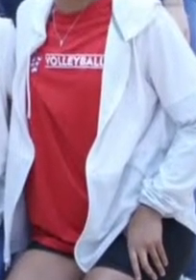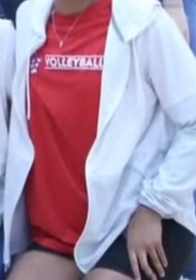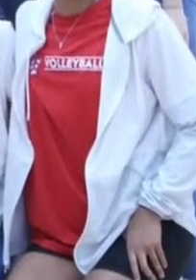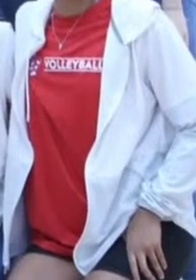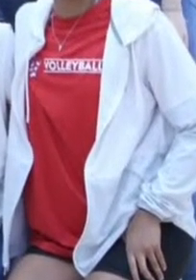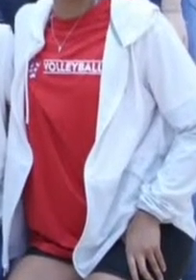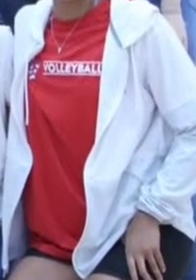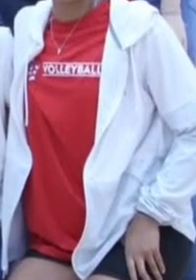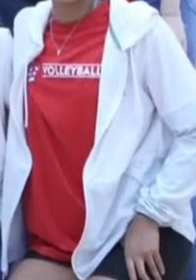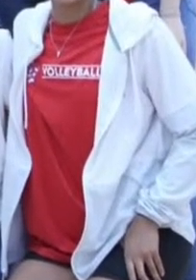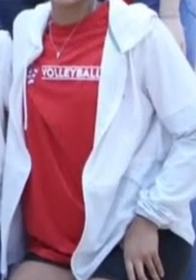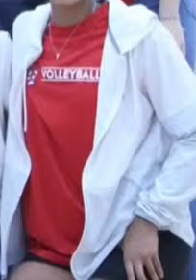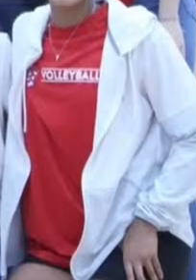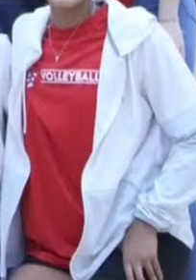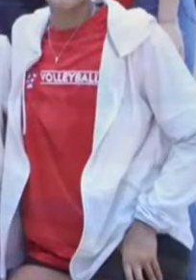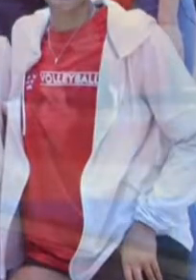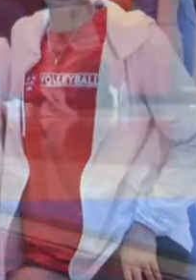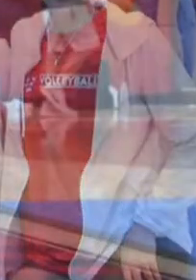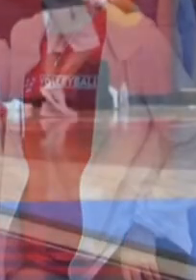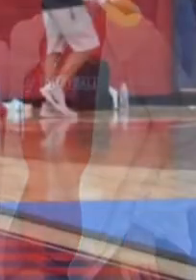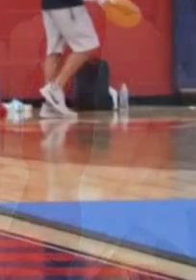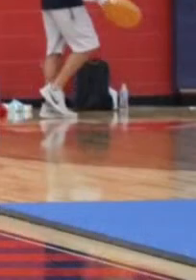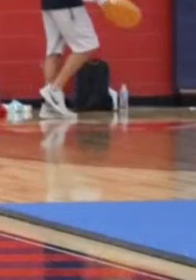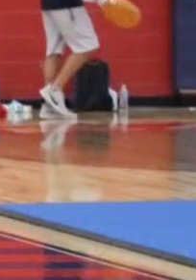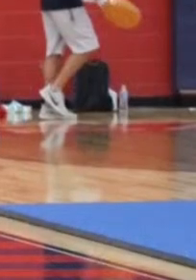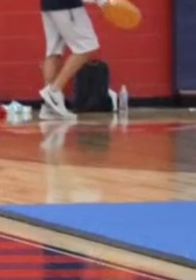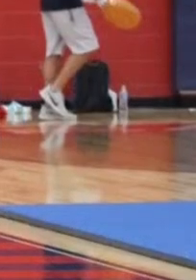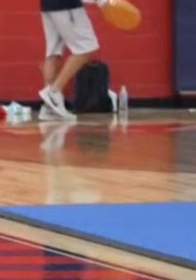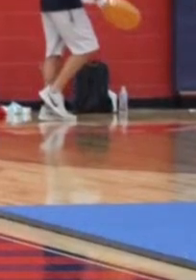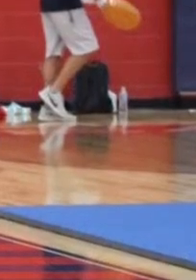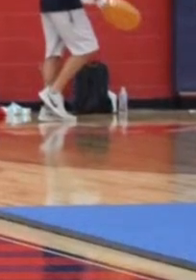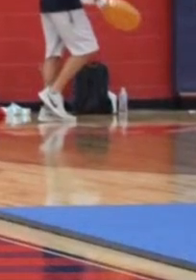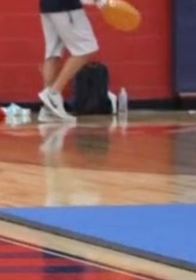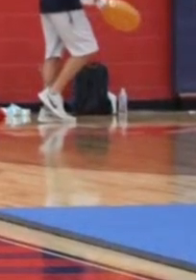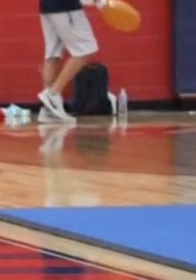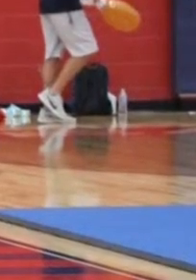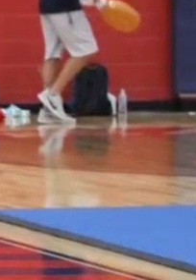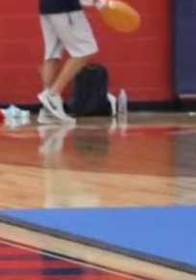Yeah, we invent our own little games.